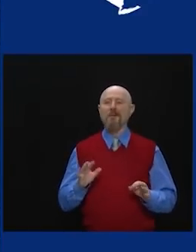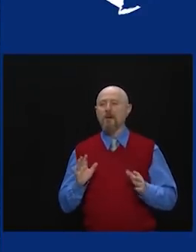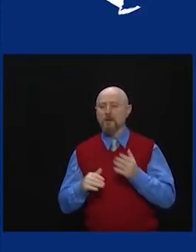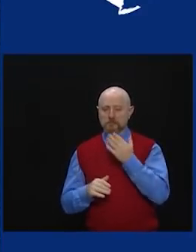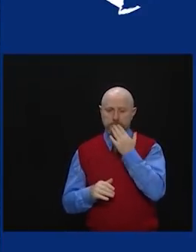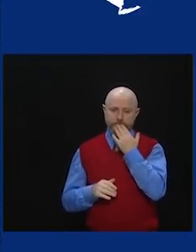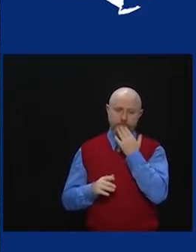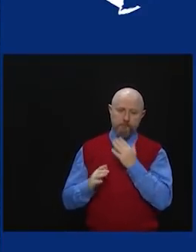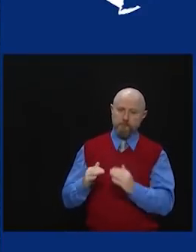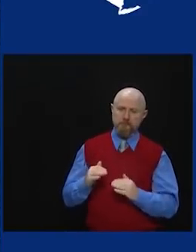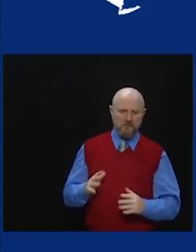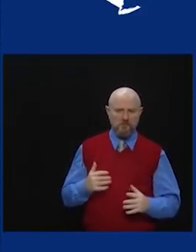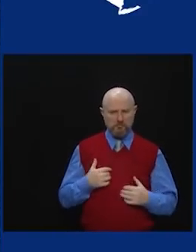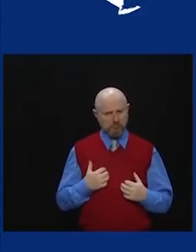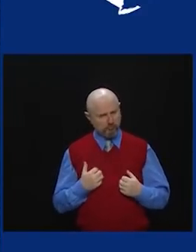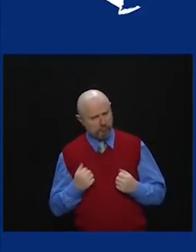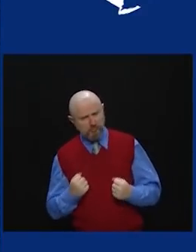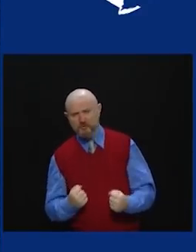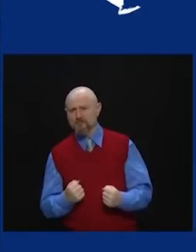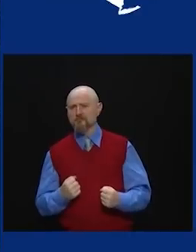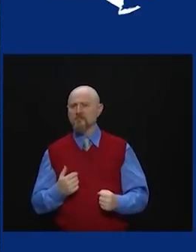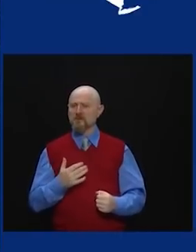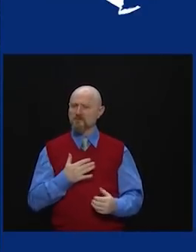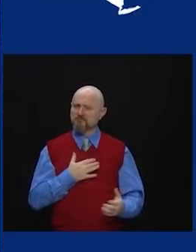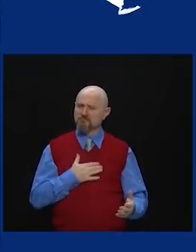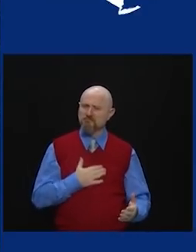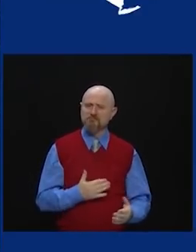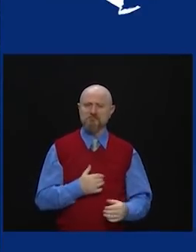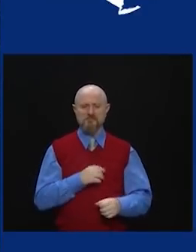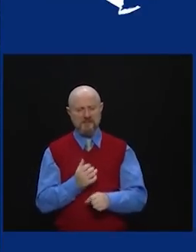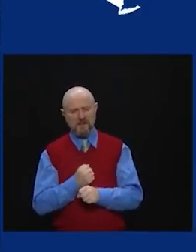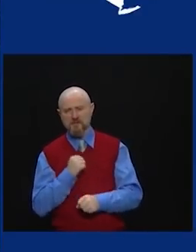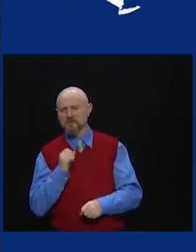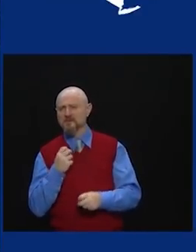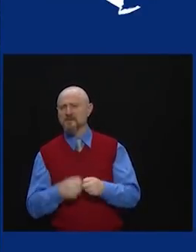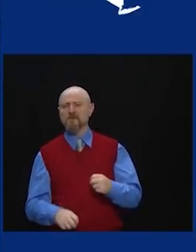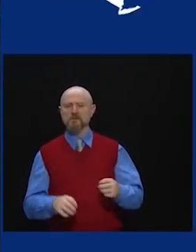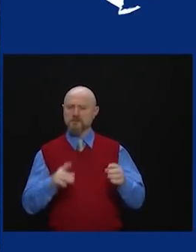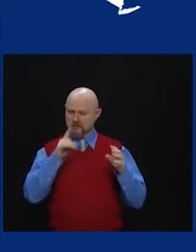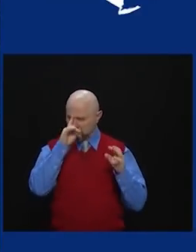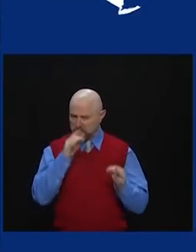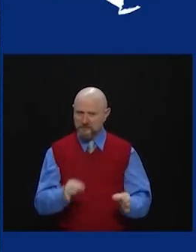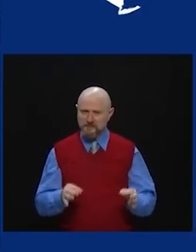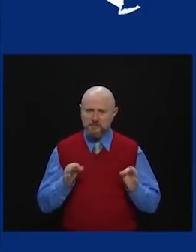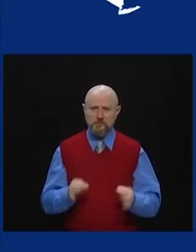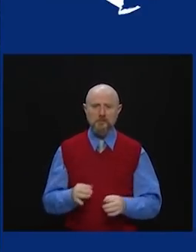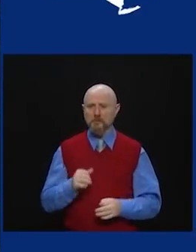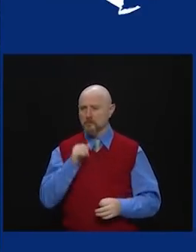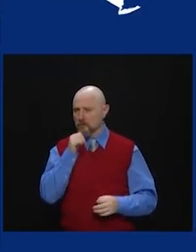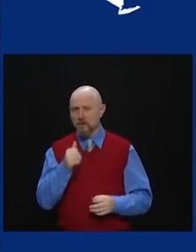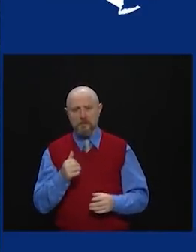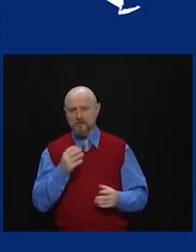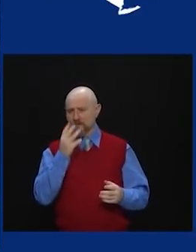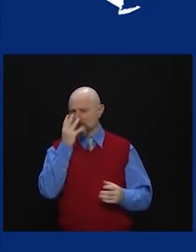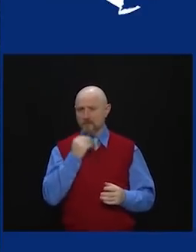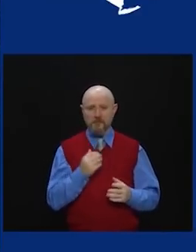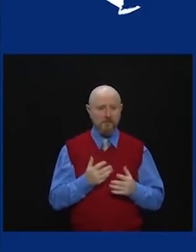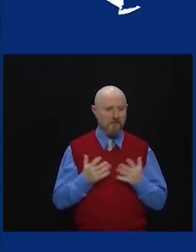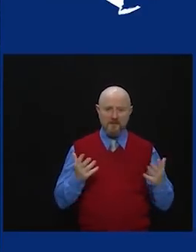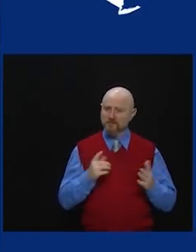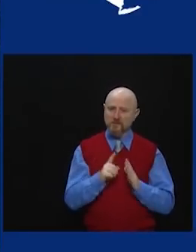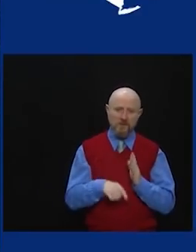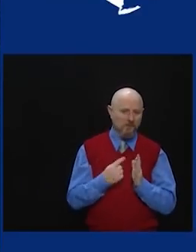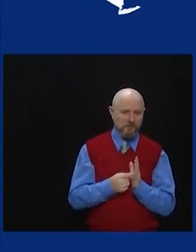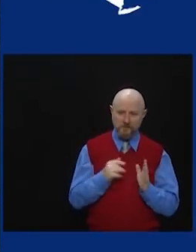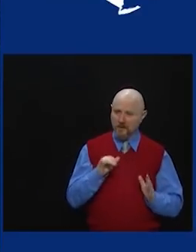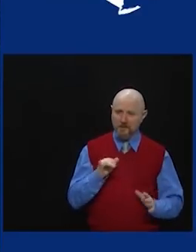tough decisions. And so that's what allows me to sleep at night. Not as many hours as I used to get, but I'm in very good mental,